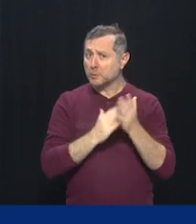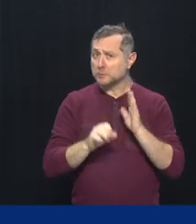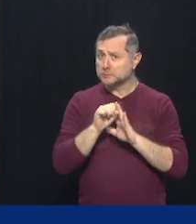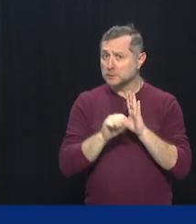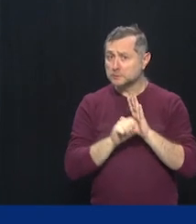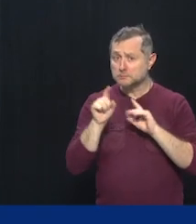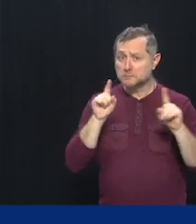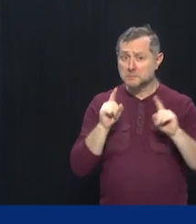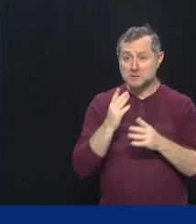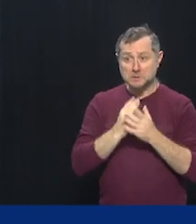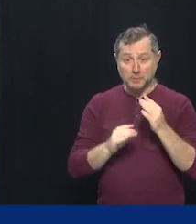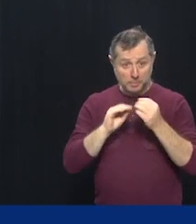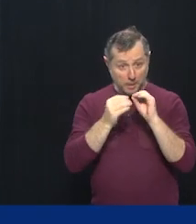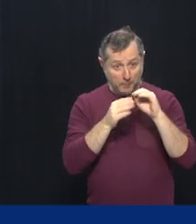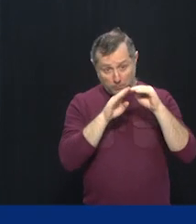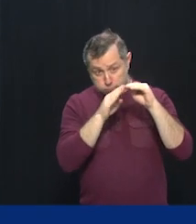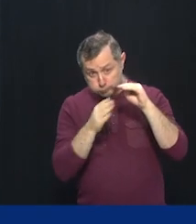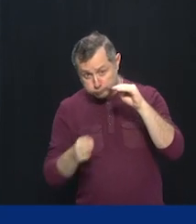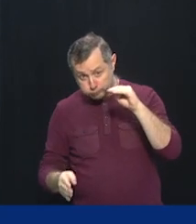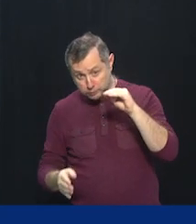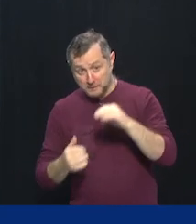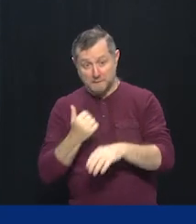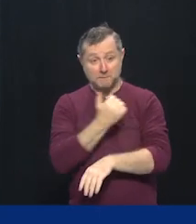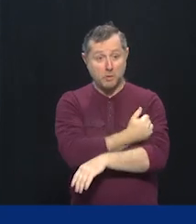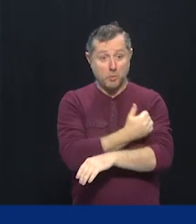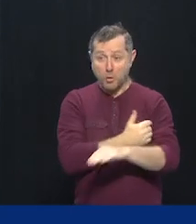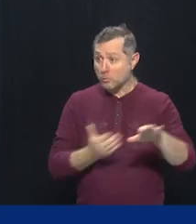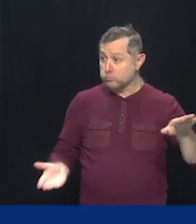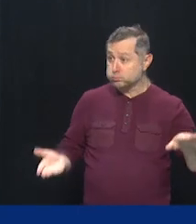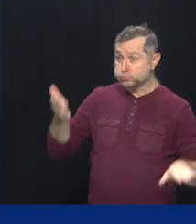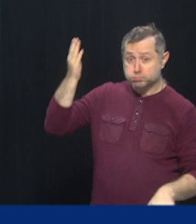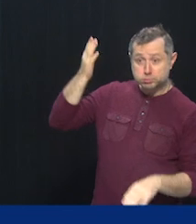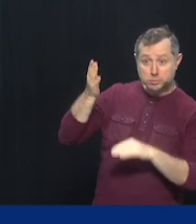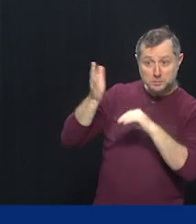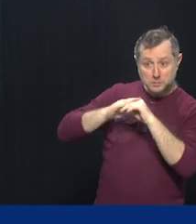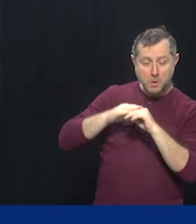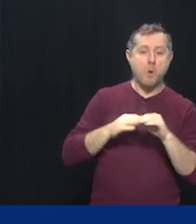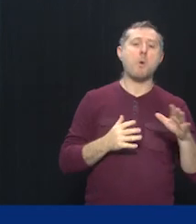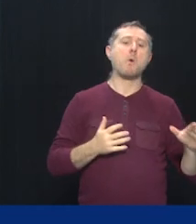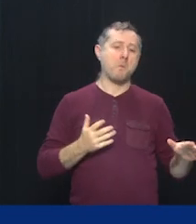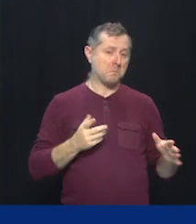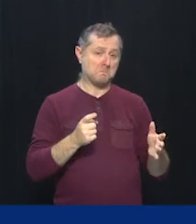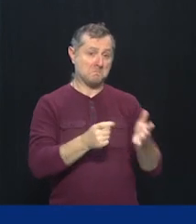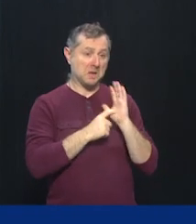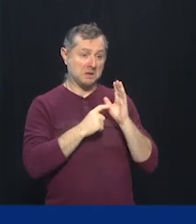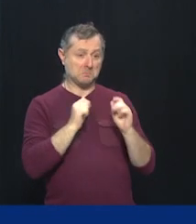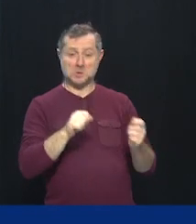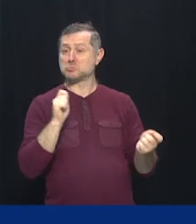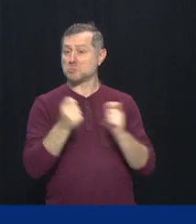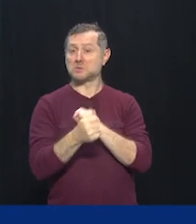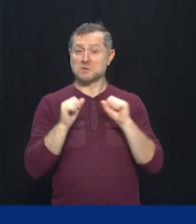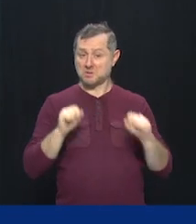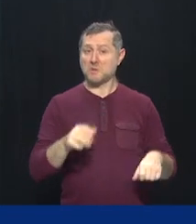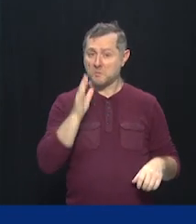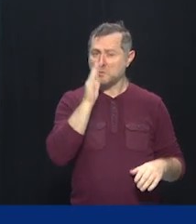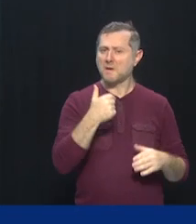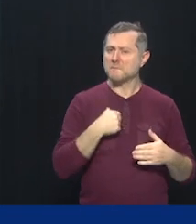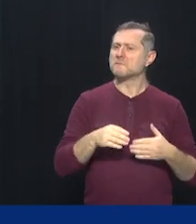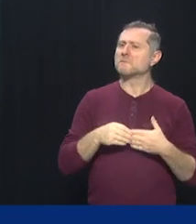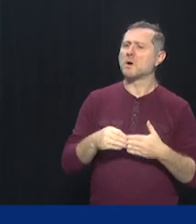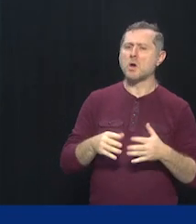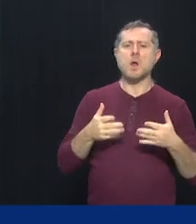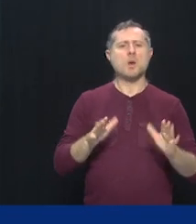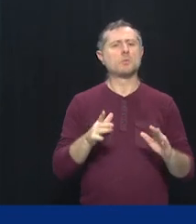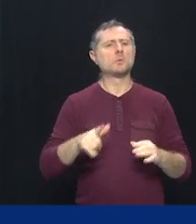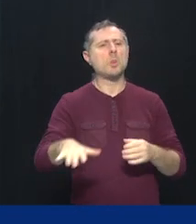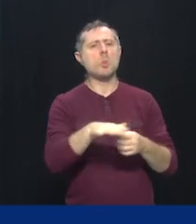children. The circumstances are going to change in some areas. So I'll be very flexible in allowing localities to talk to me about